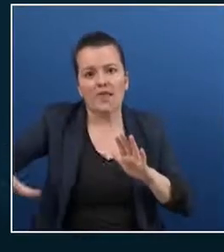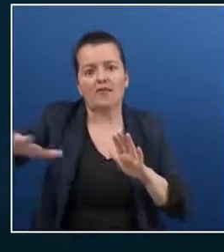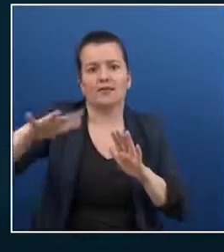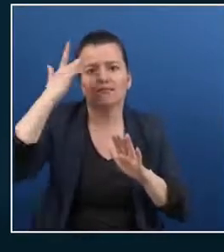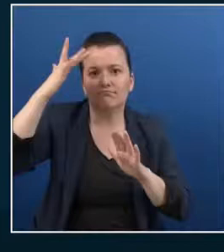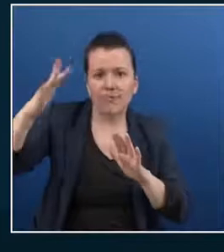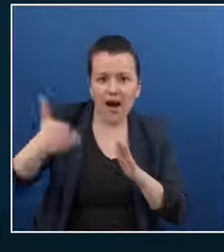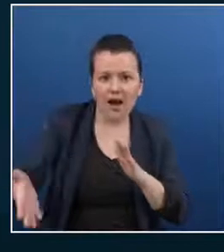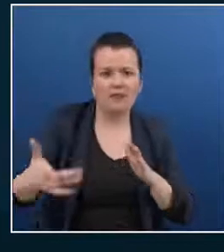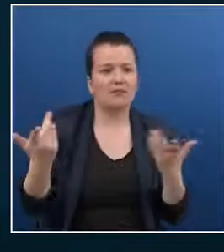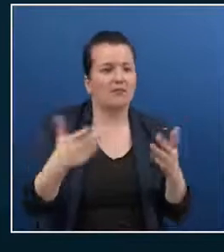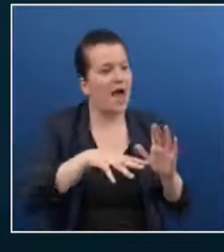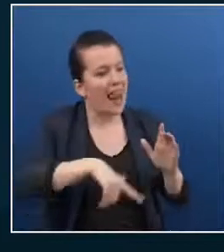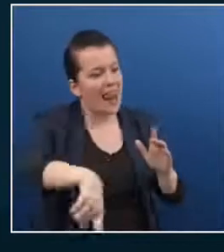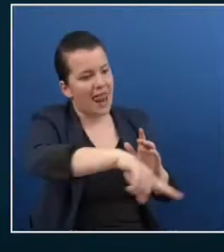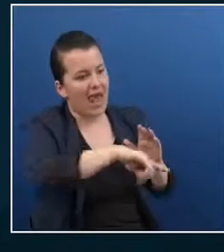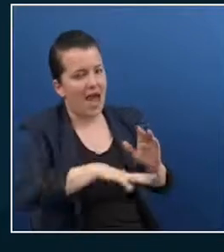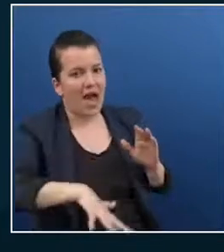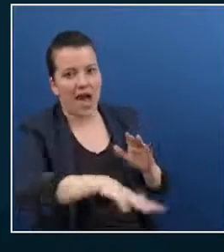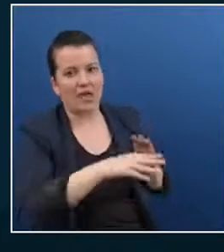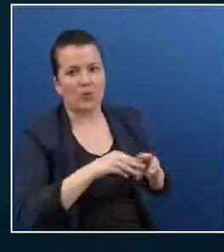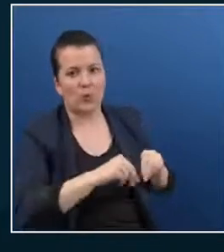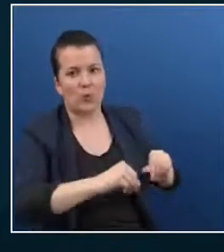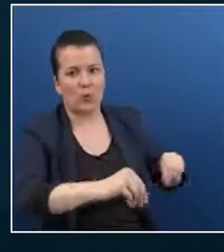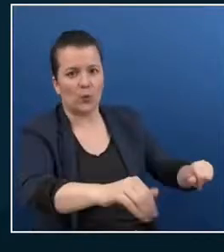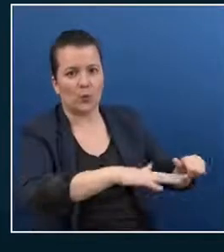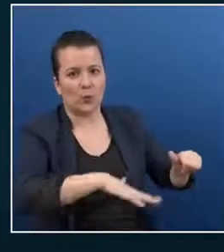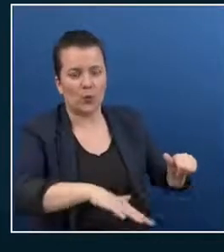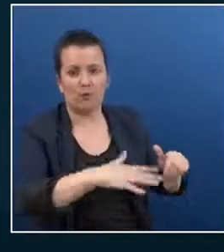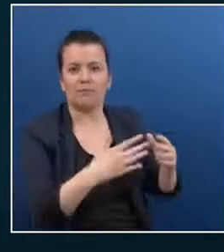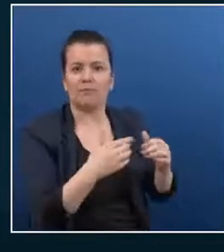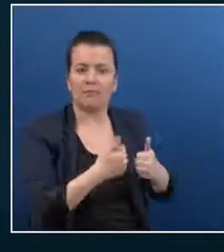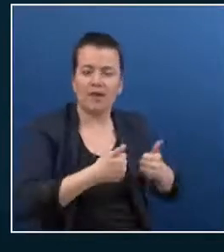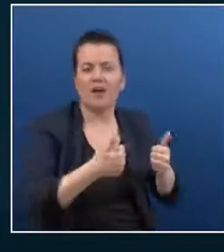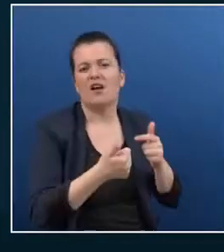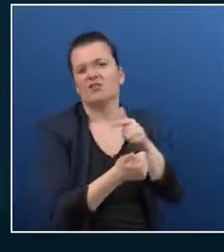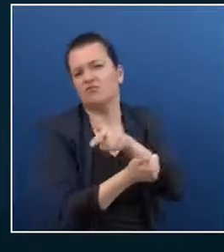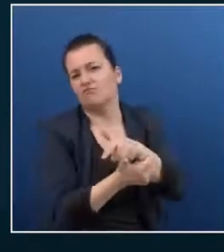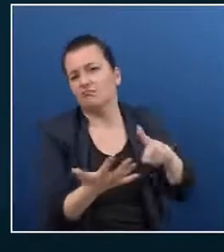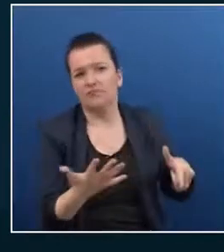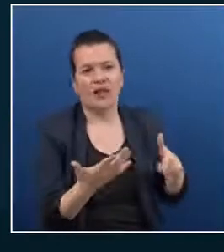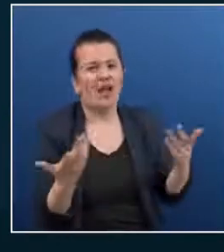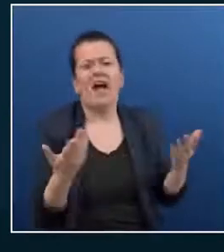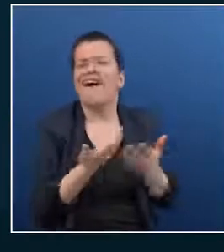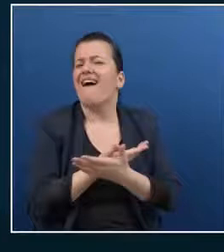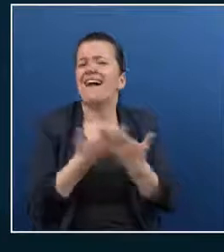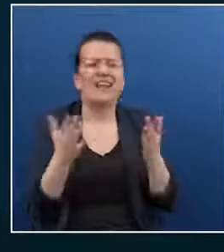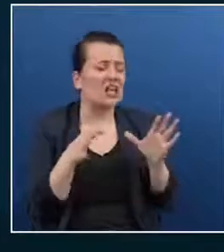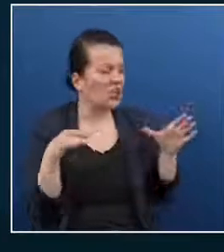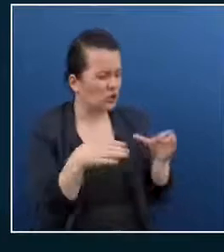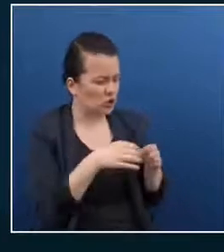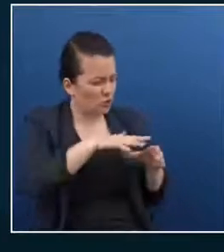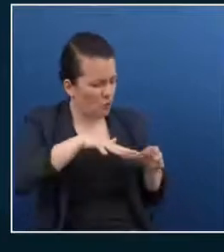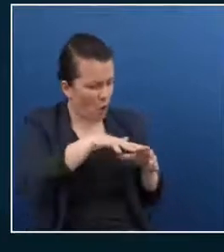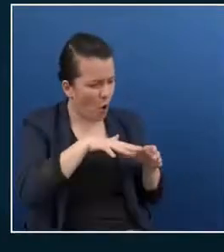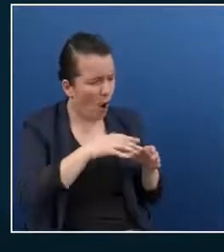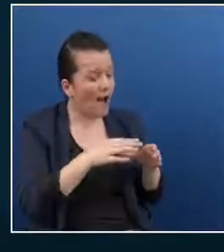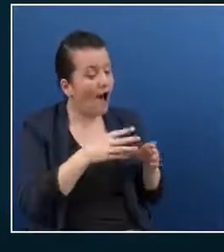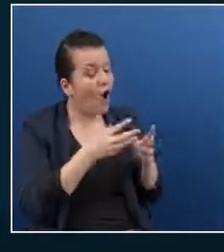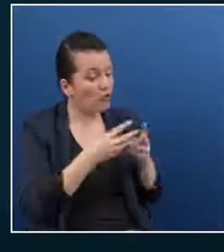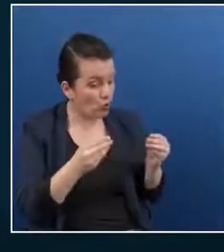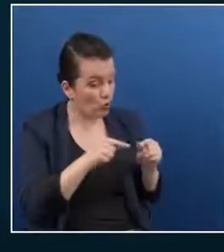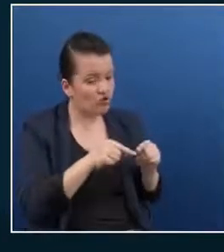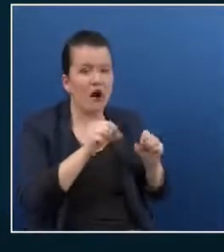it helps to just tell the use case of a smaller and then bring it into the bigger IoT driving